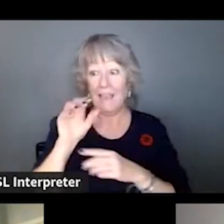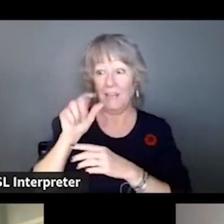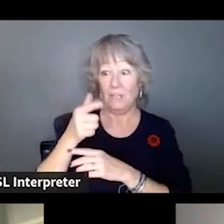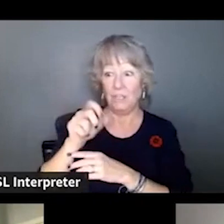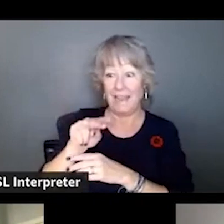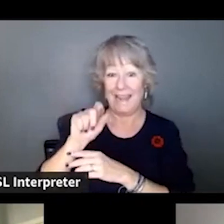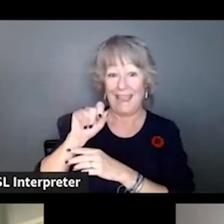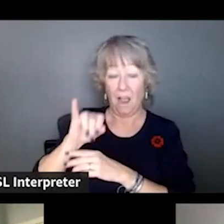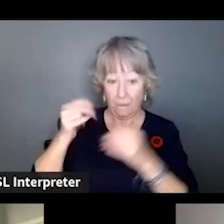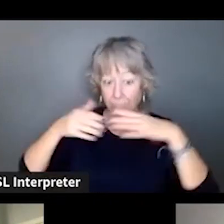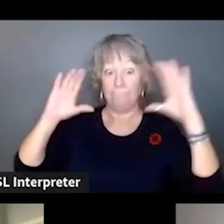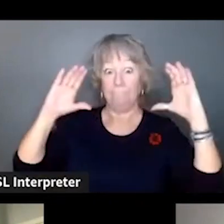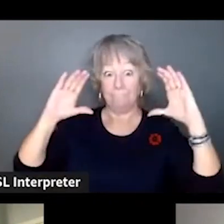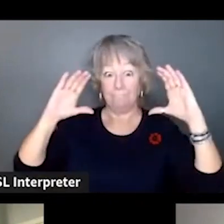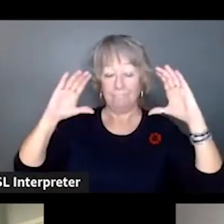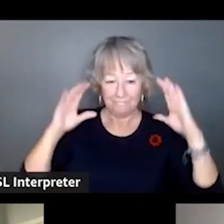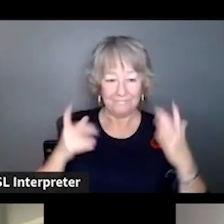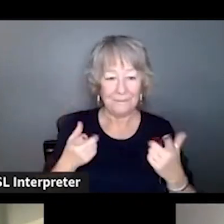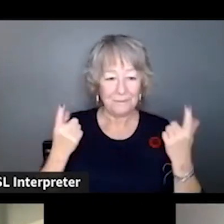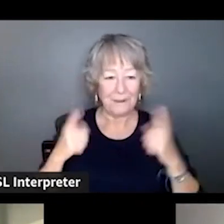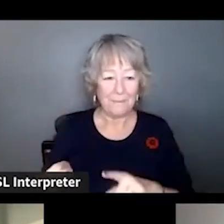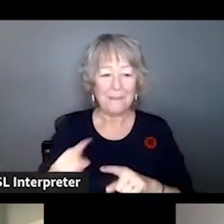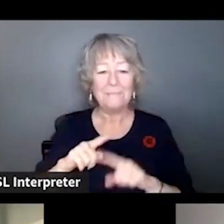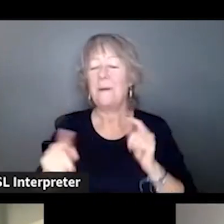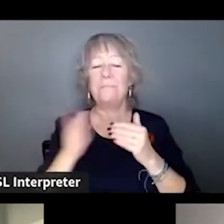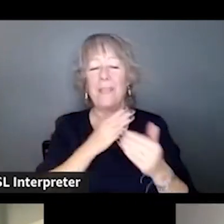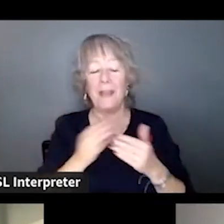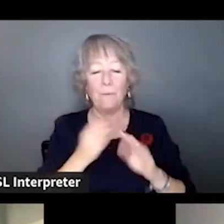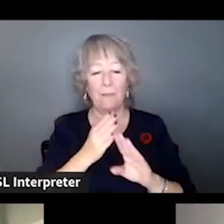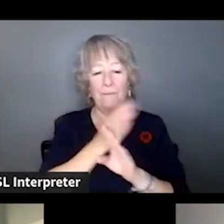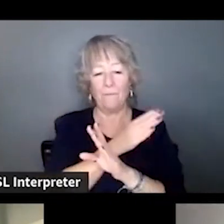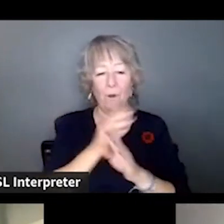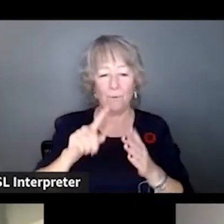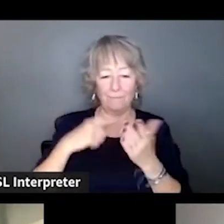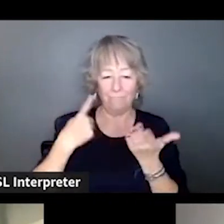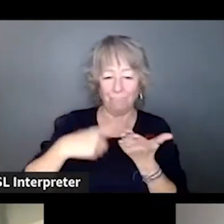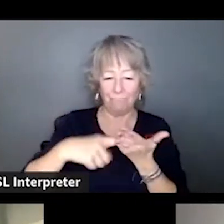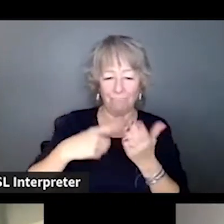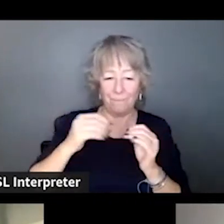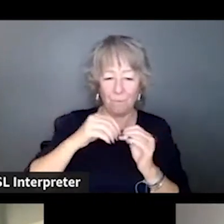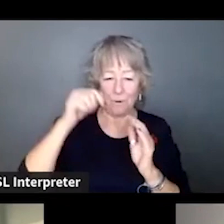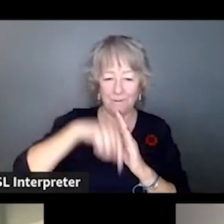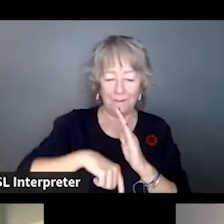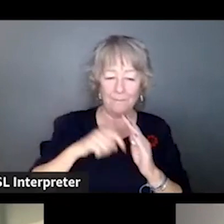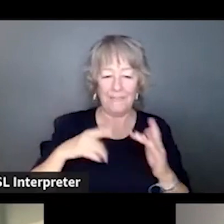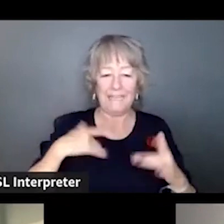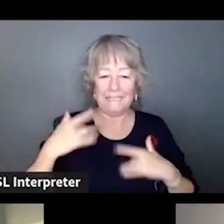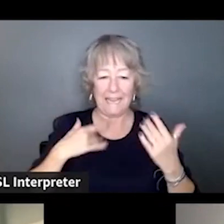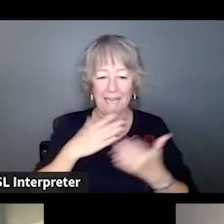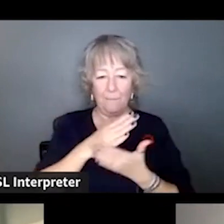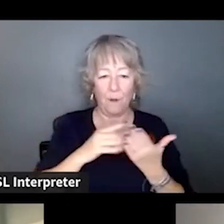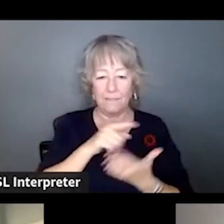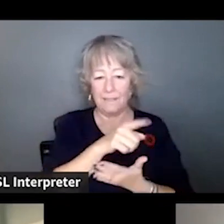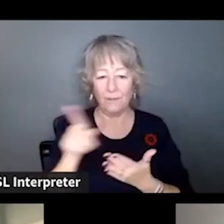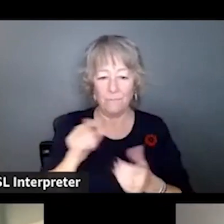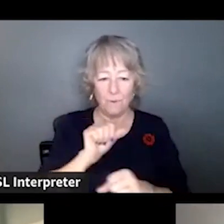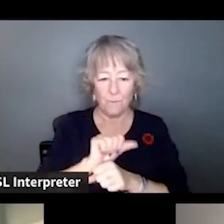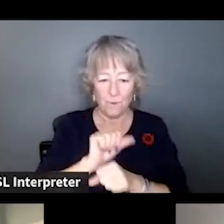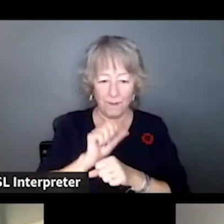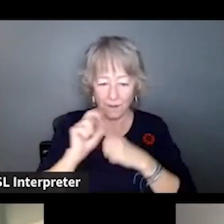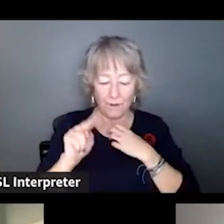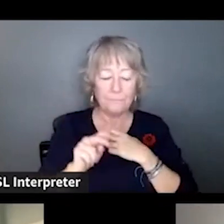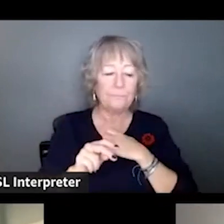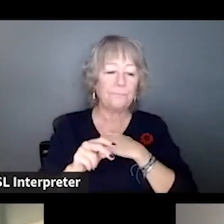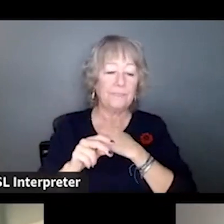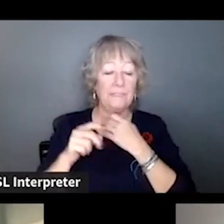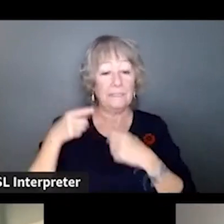you go. All right. But before we get into some of the exciting features y'all have been working on, specifically too